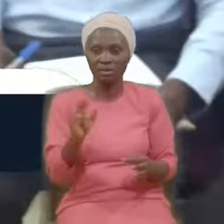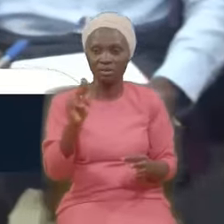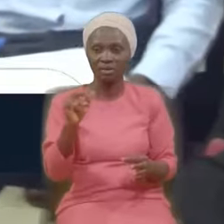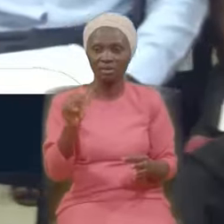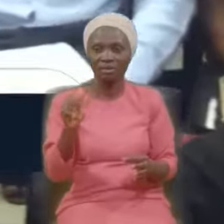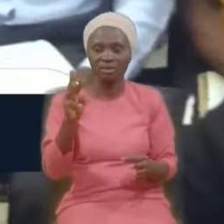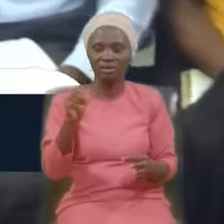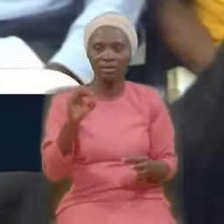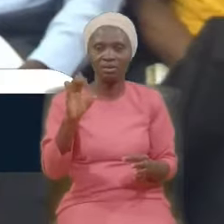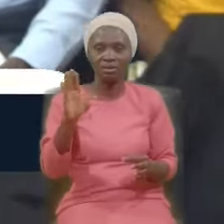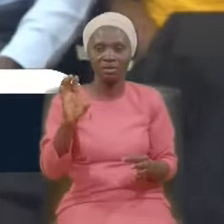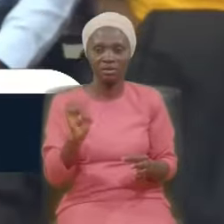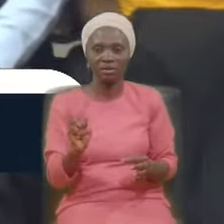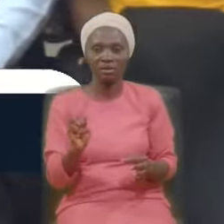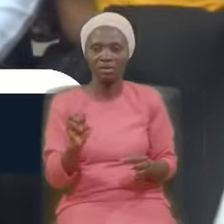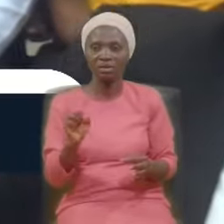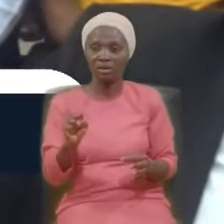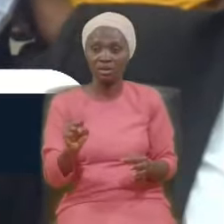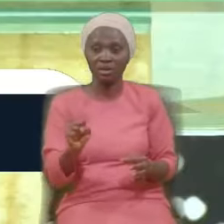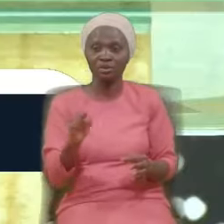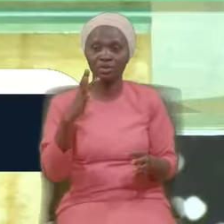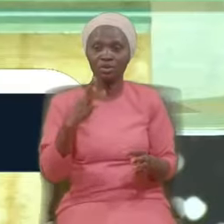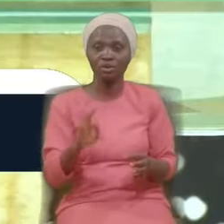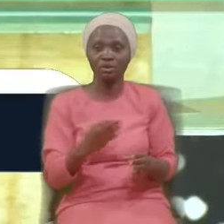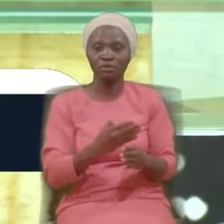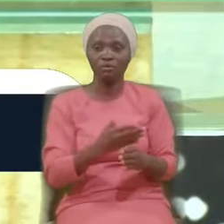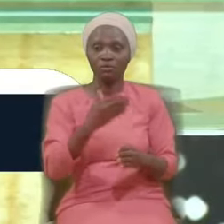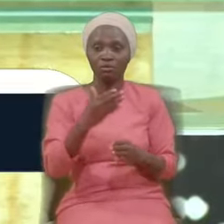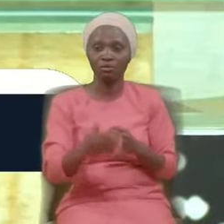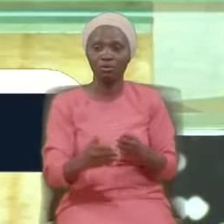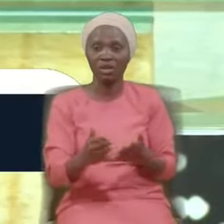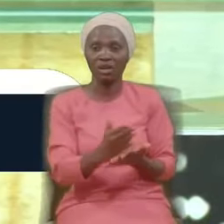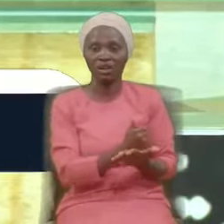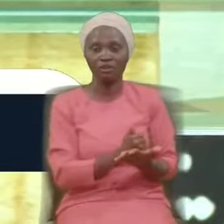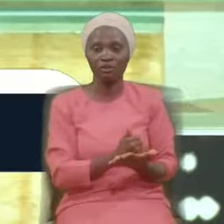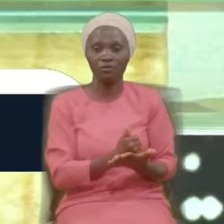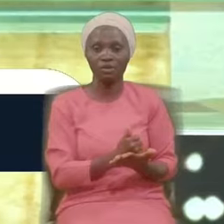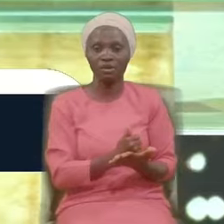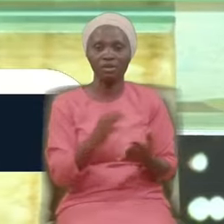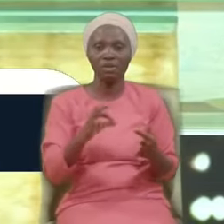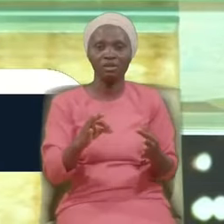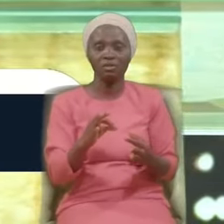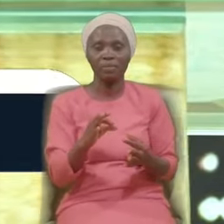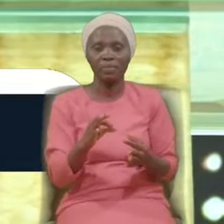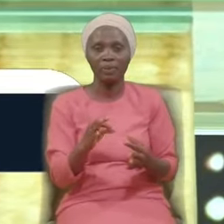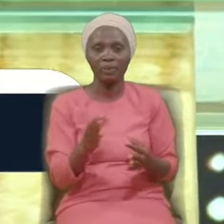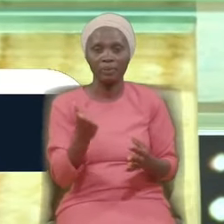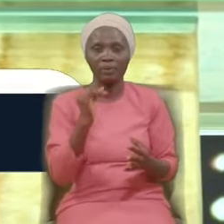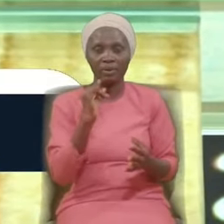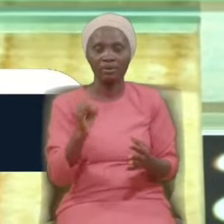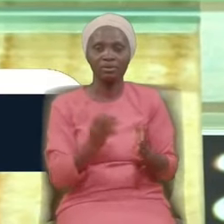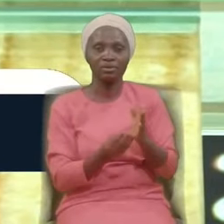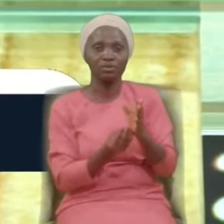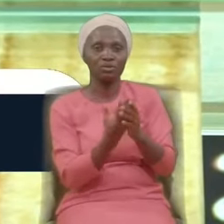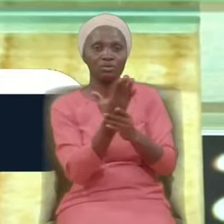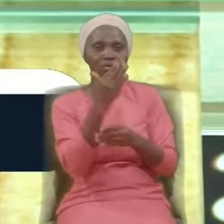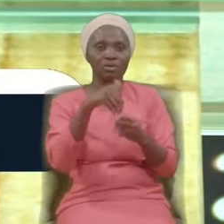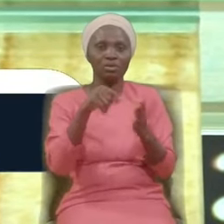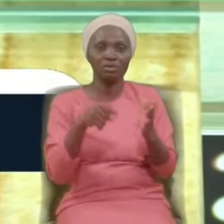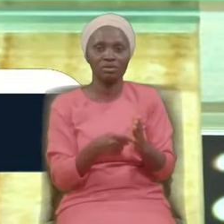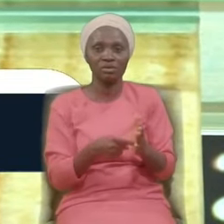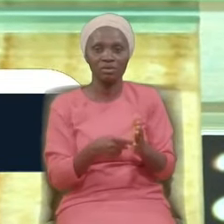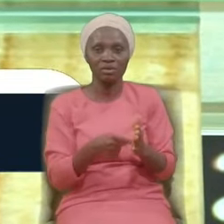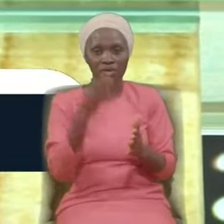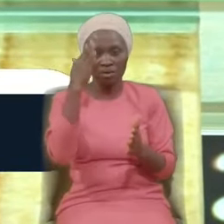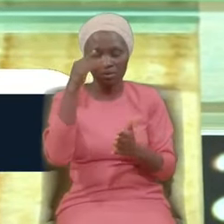dynamics in this. There is a kind of kinetics in this. There's some kind of movement. You know, this happens,